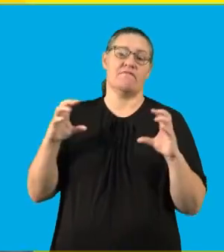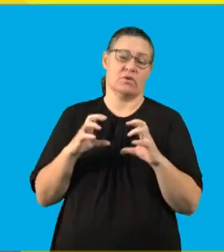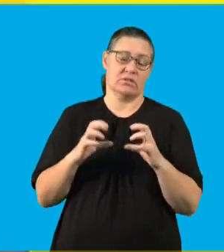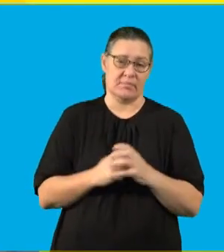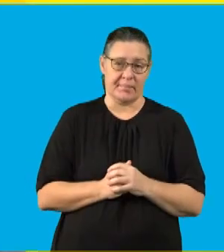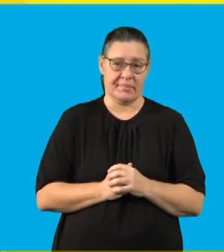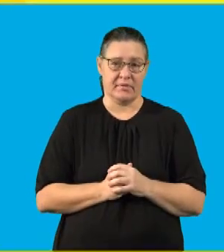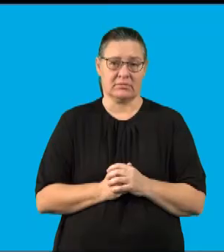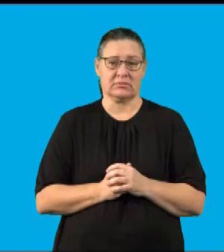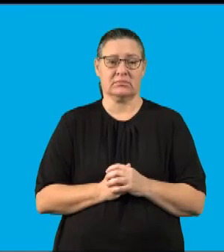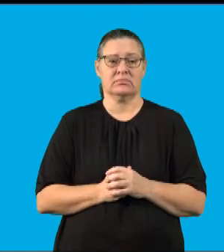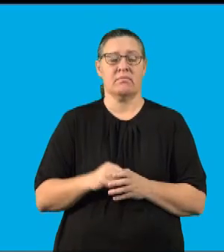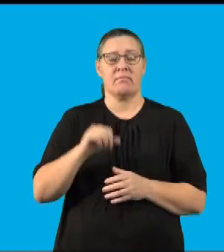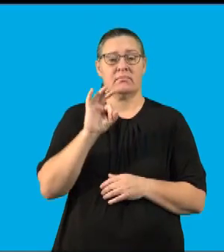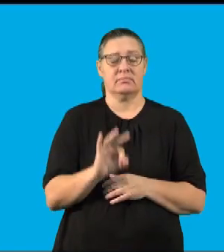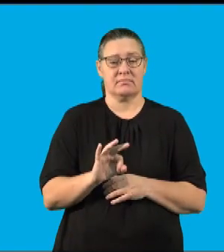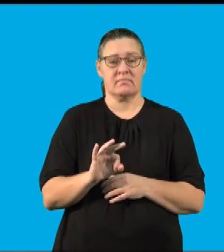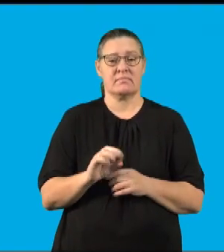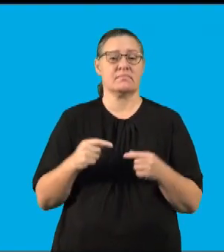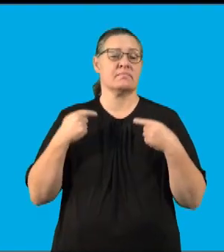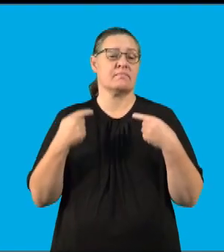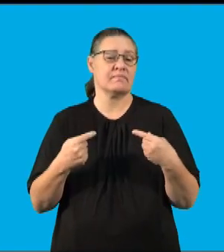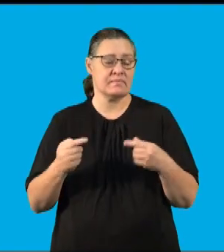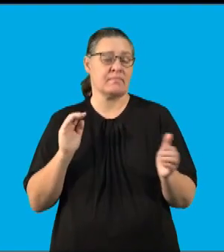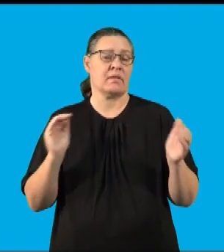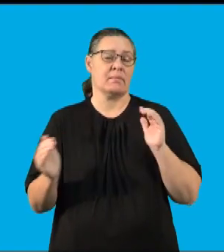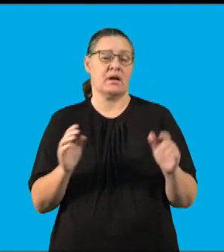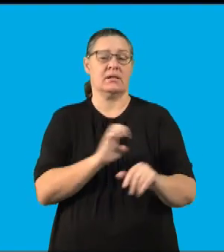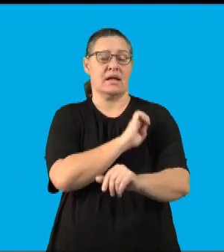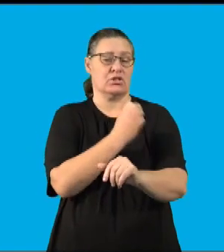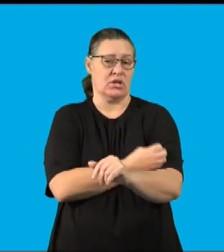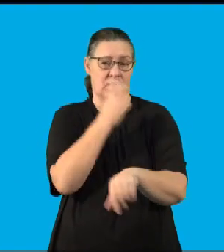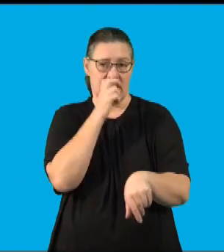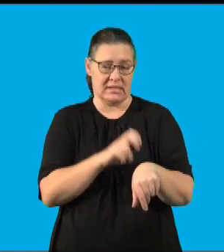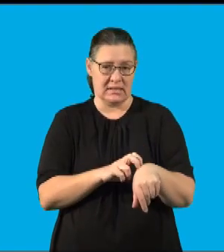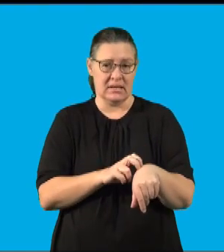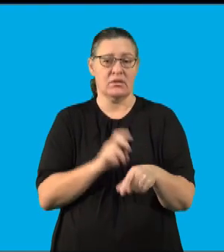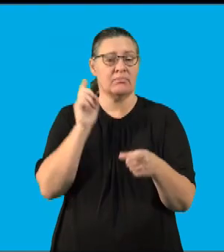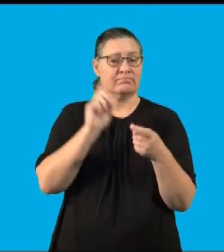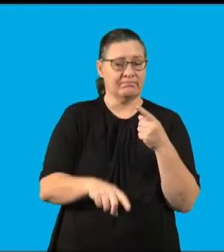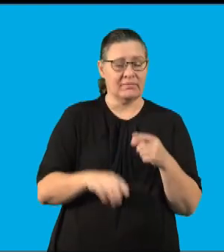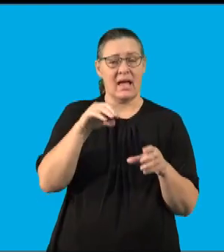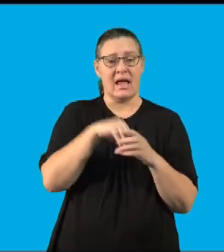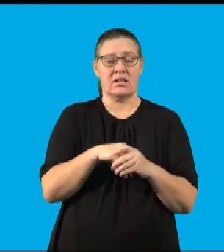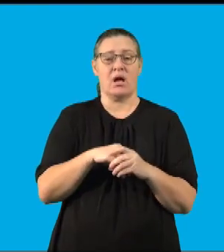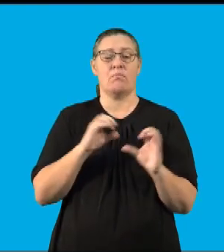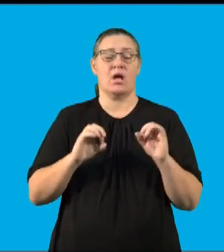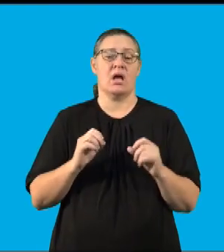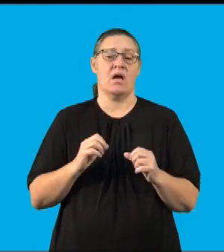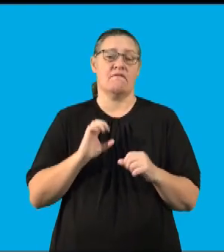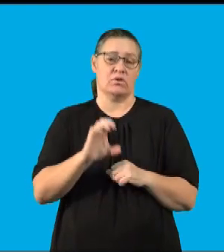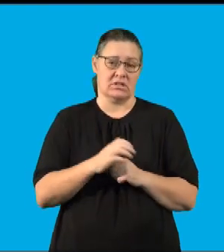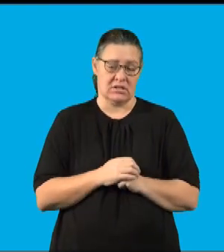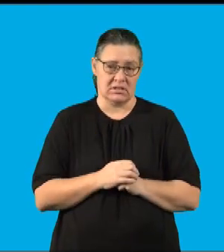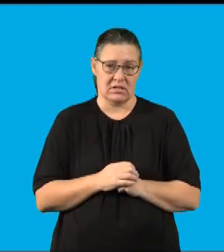force. And then number three, we're also struggling to compare the energy that is needed to overcome the intermolecular forces, as we have